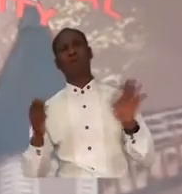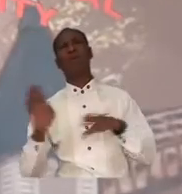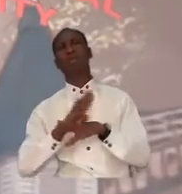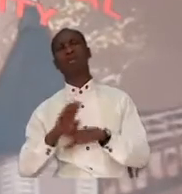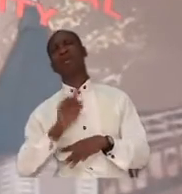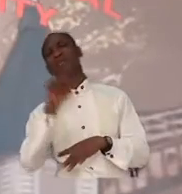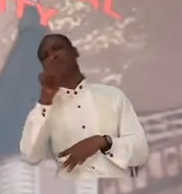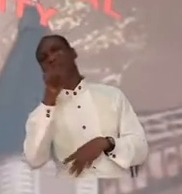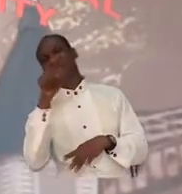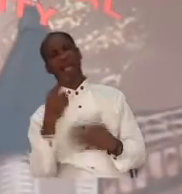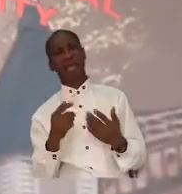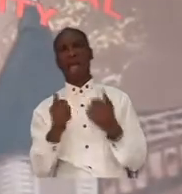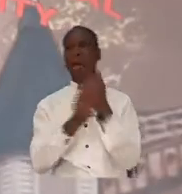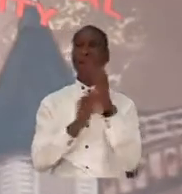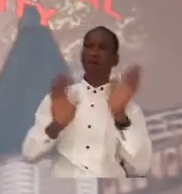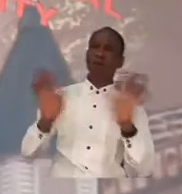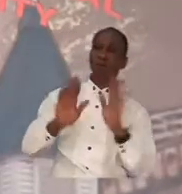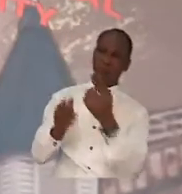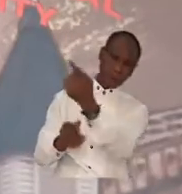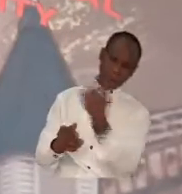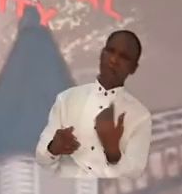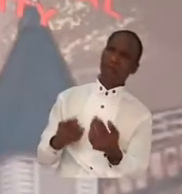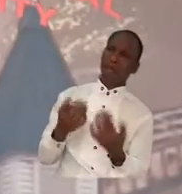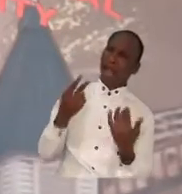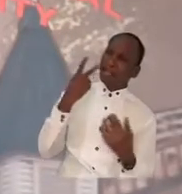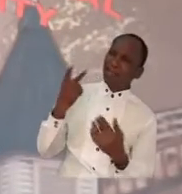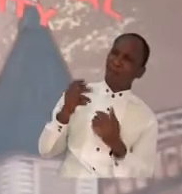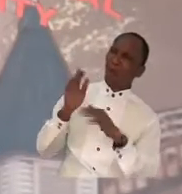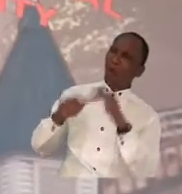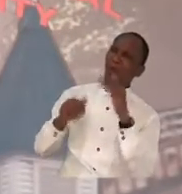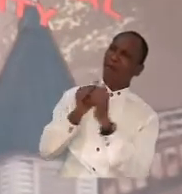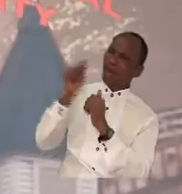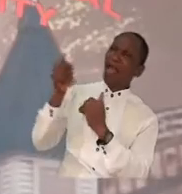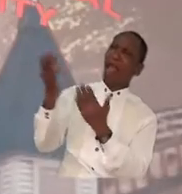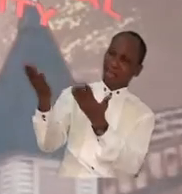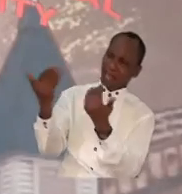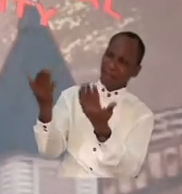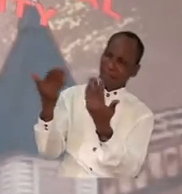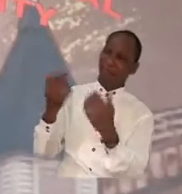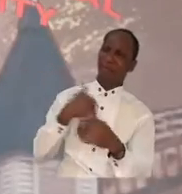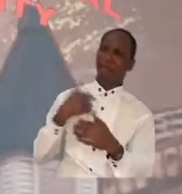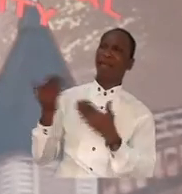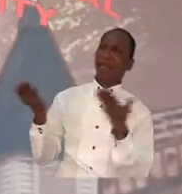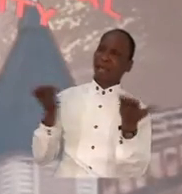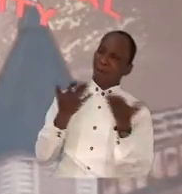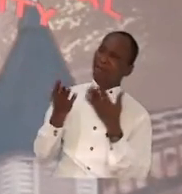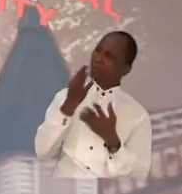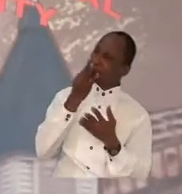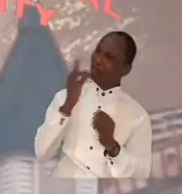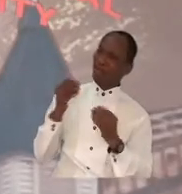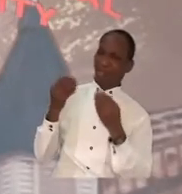mesremu de nti a mo befa ha ne se se ne mehumu na masomu se ahoho